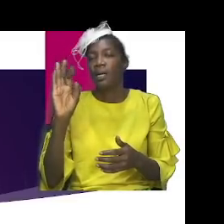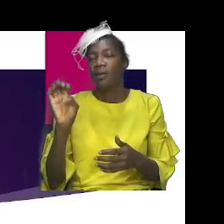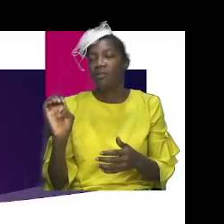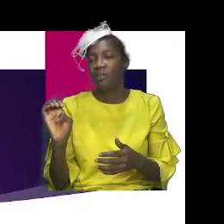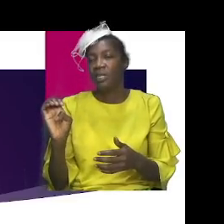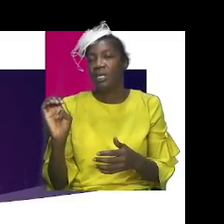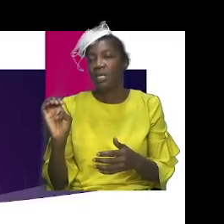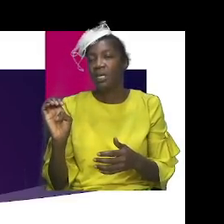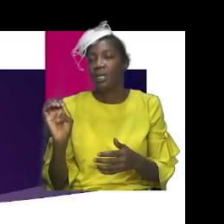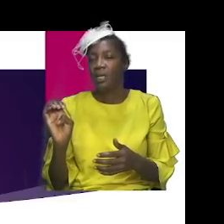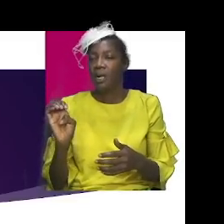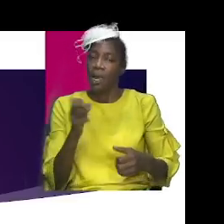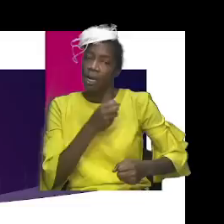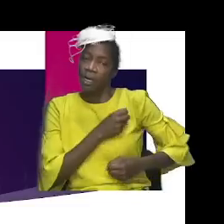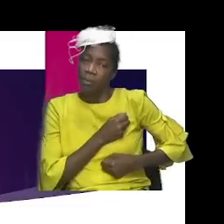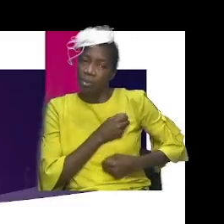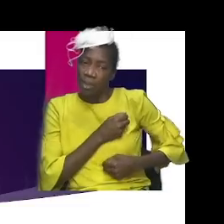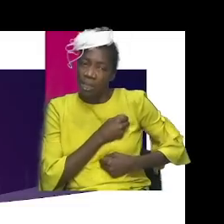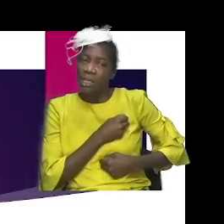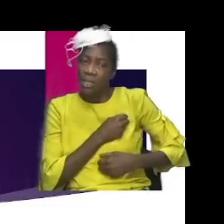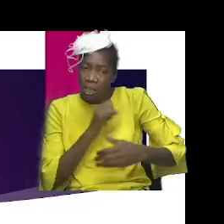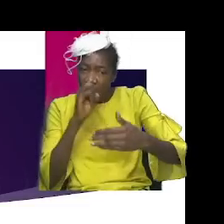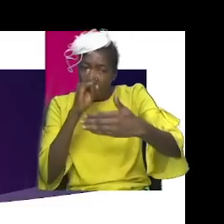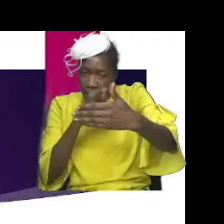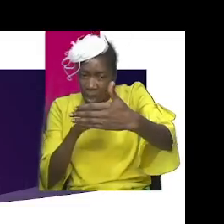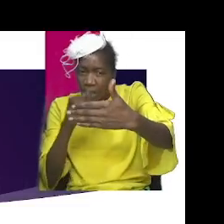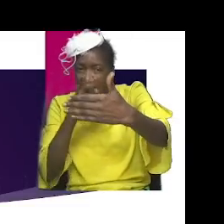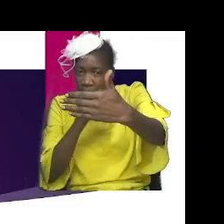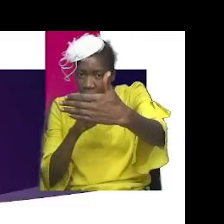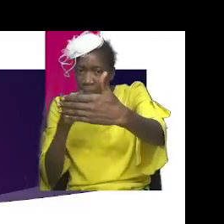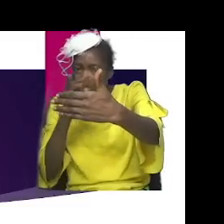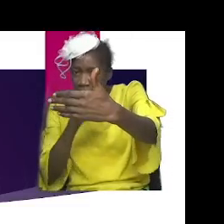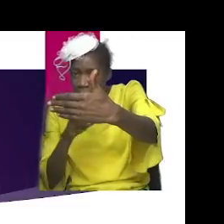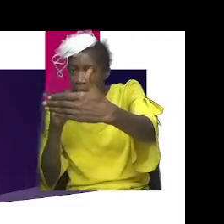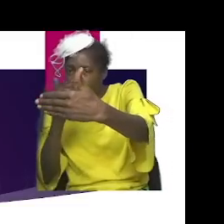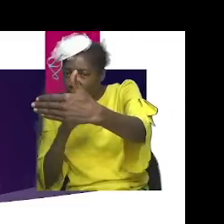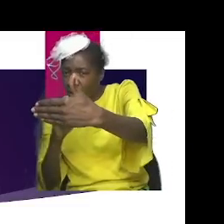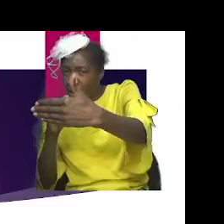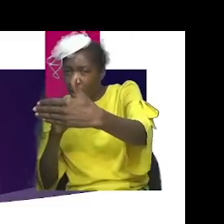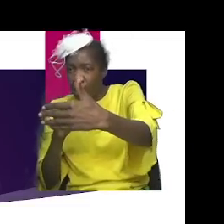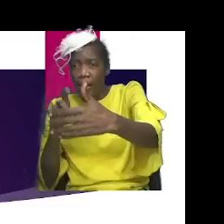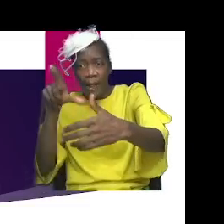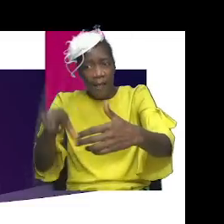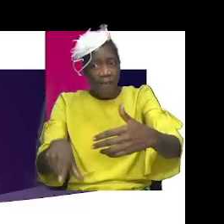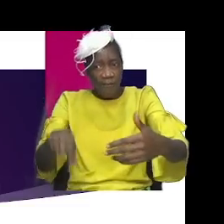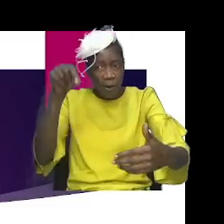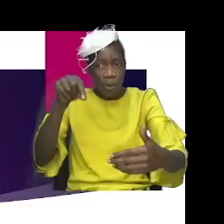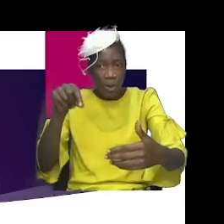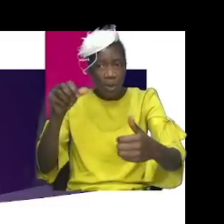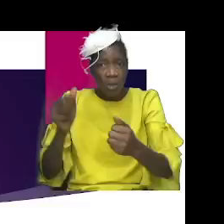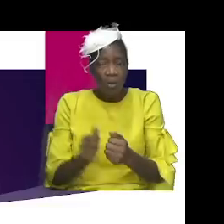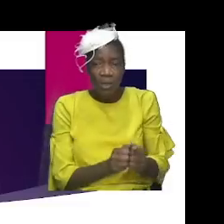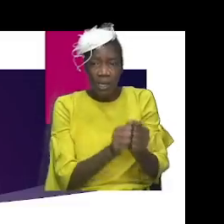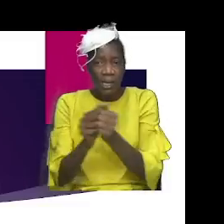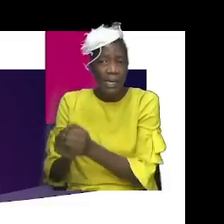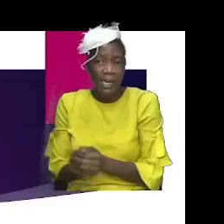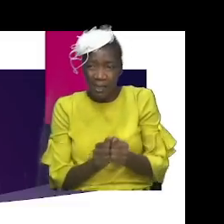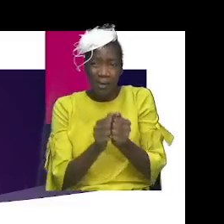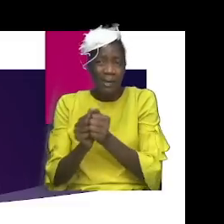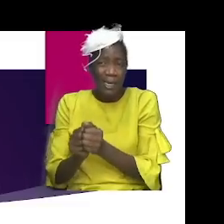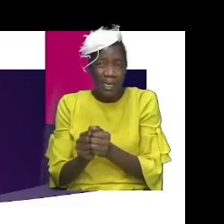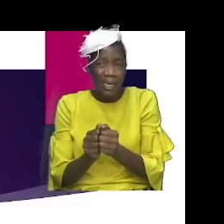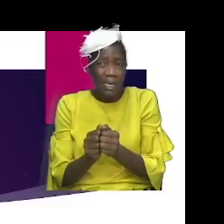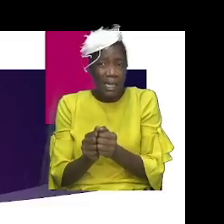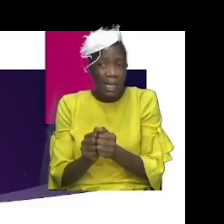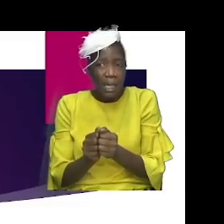investigate deeper into it, they found that it was a gathering, and it appeared that it